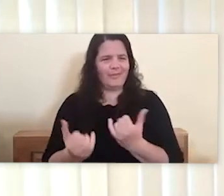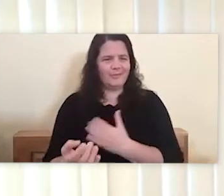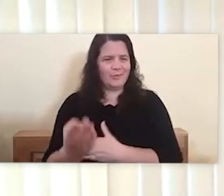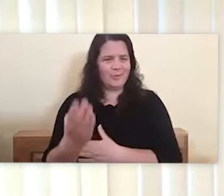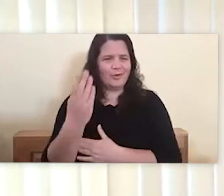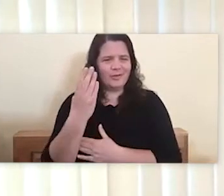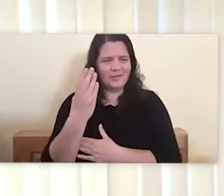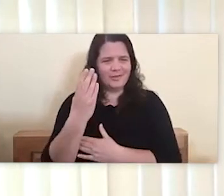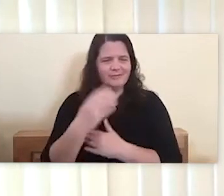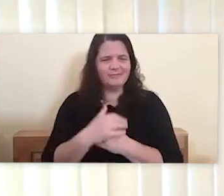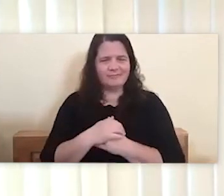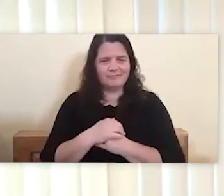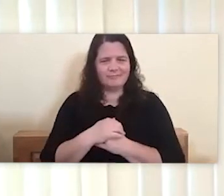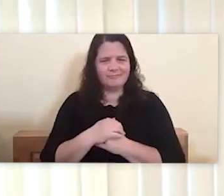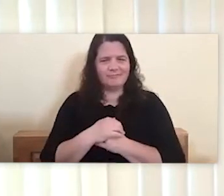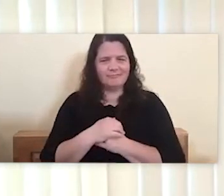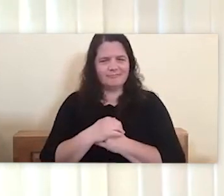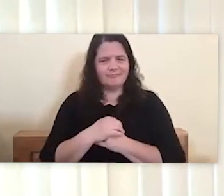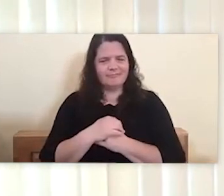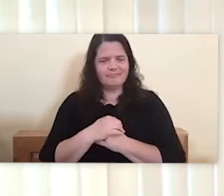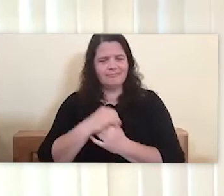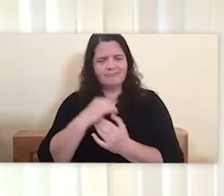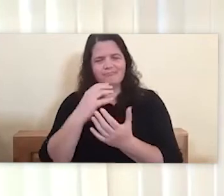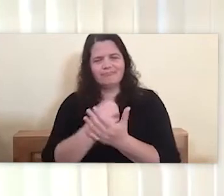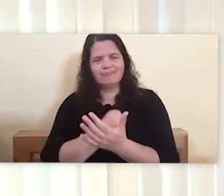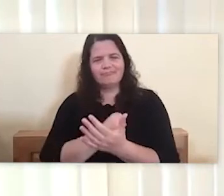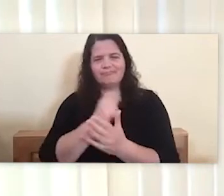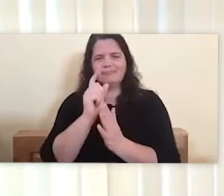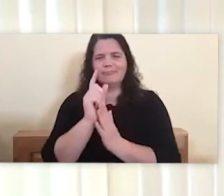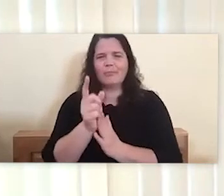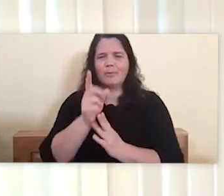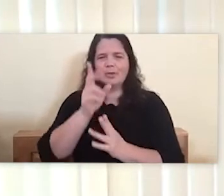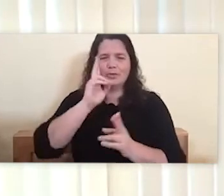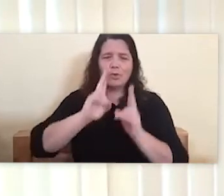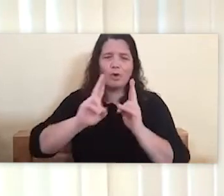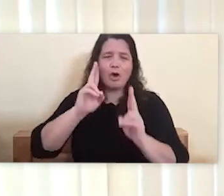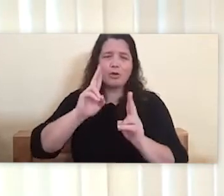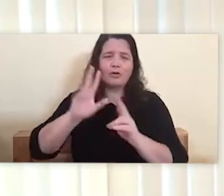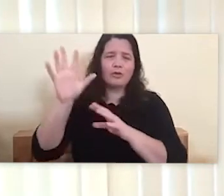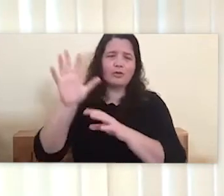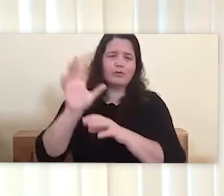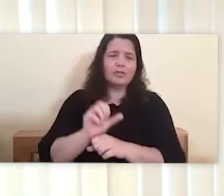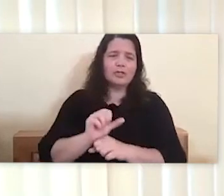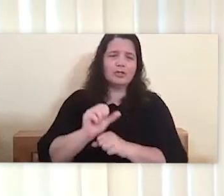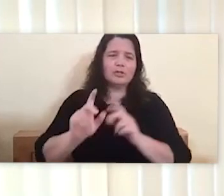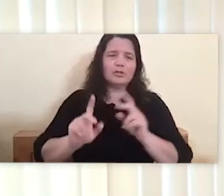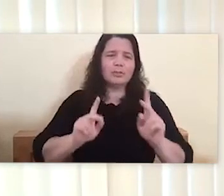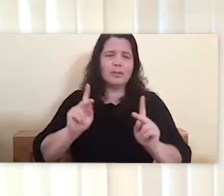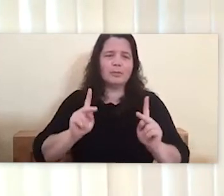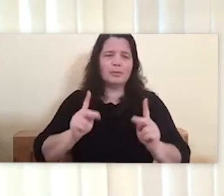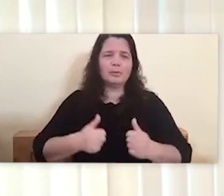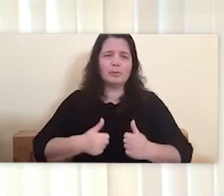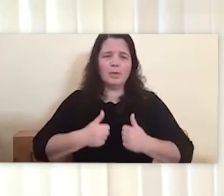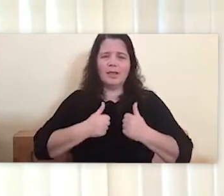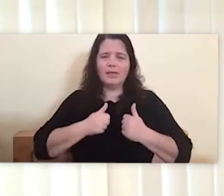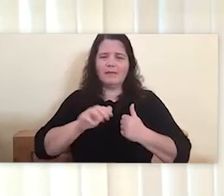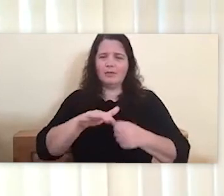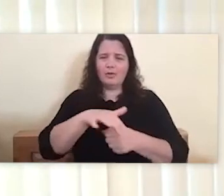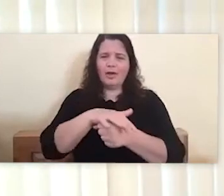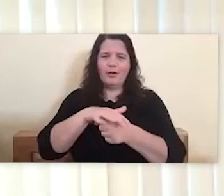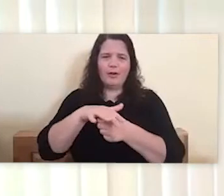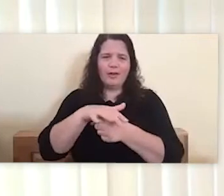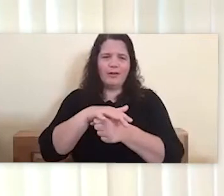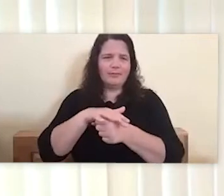Perhaps taking a moment to honor the traditional peoples who have lived on your particular land, as I will